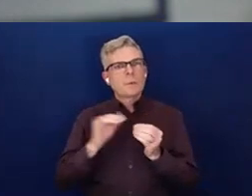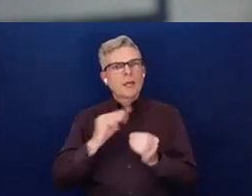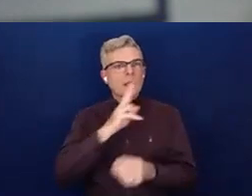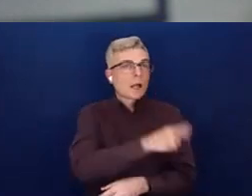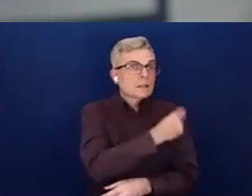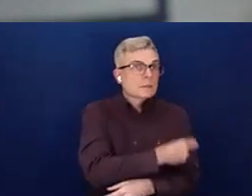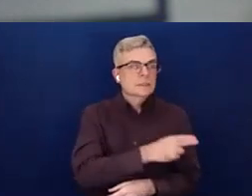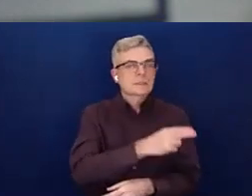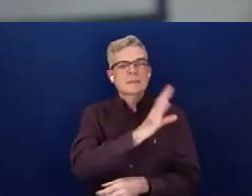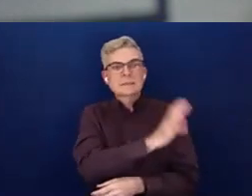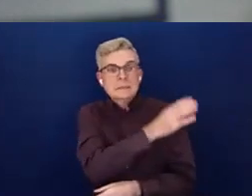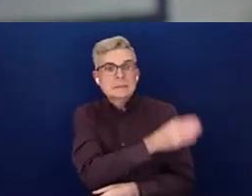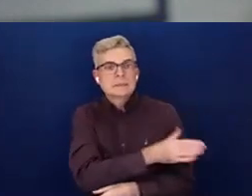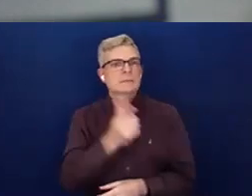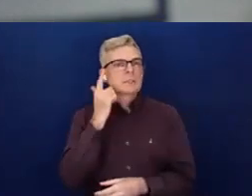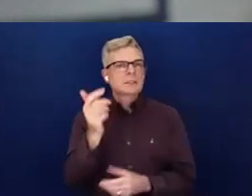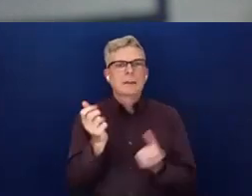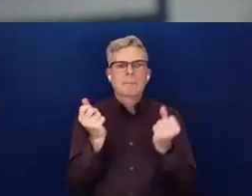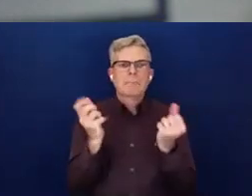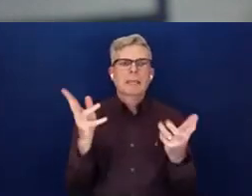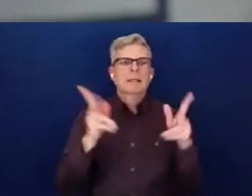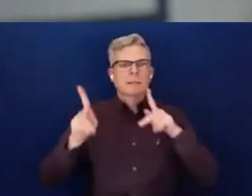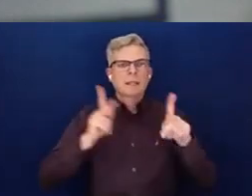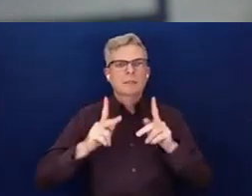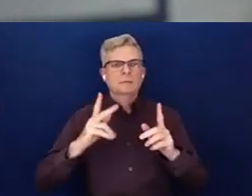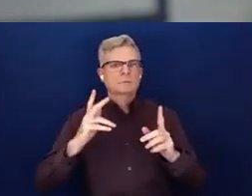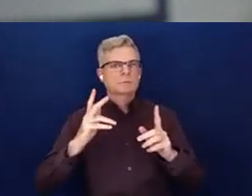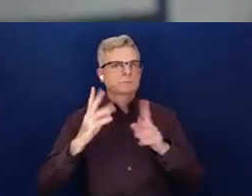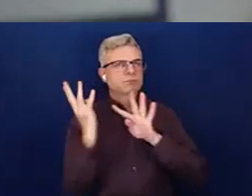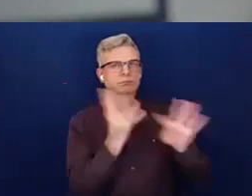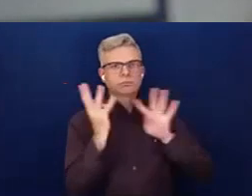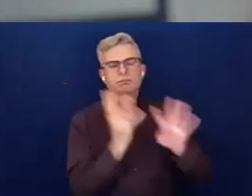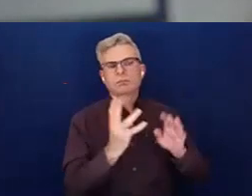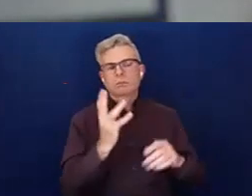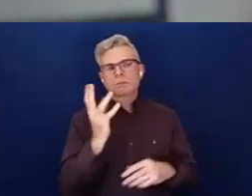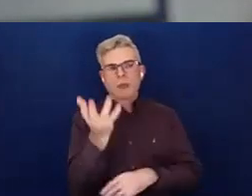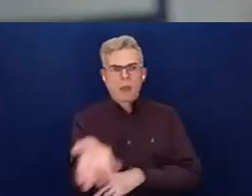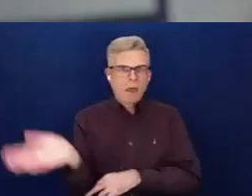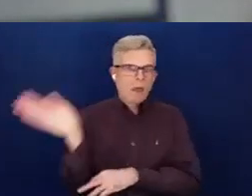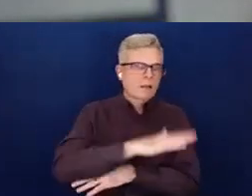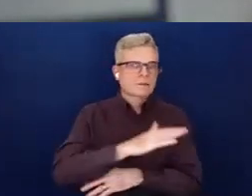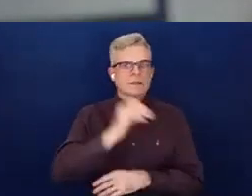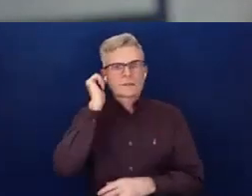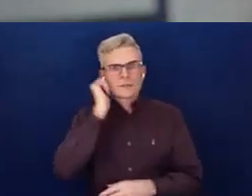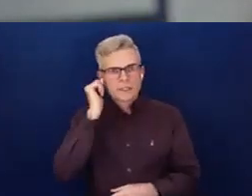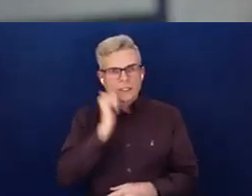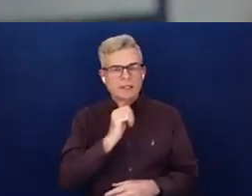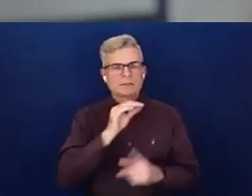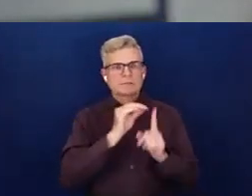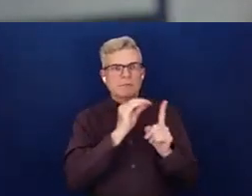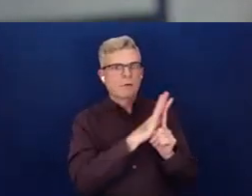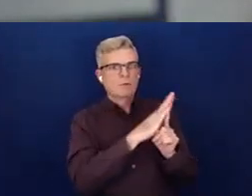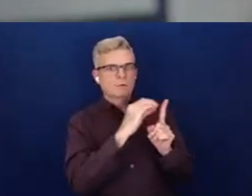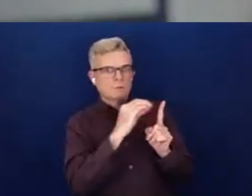exposures to multiple people all day, every day. And home care, I think, is considered less exposure at